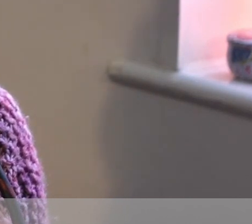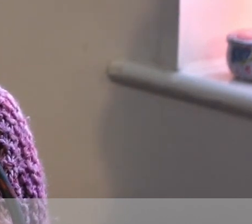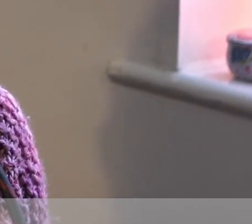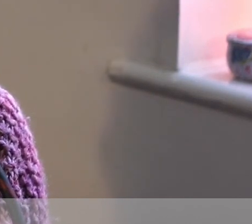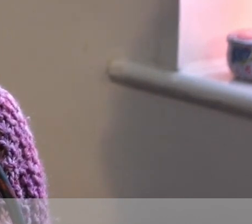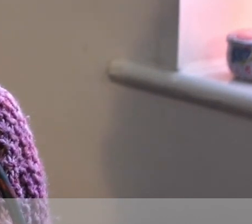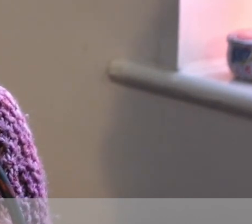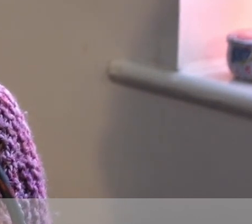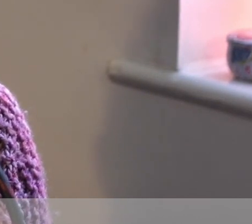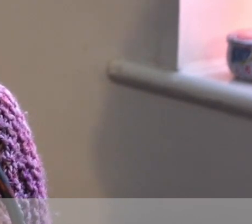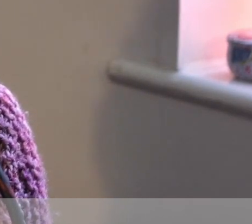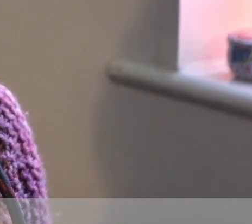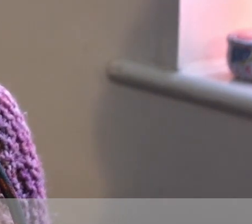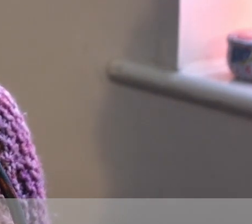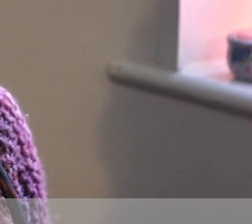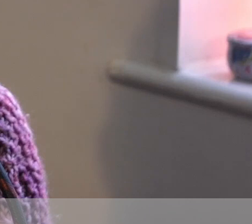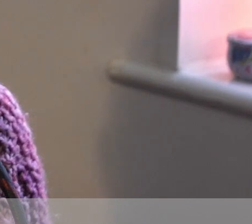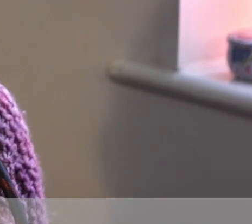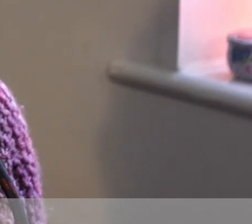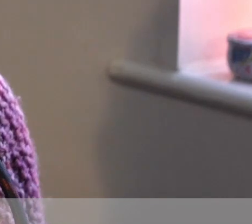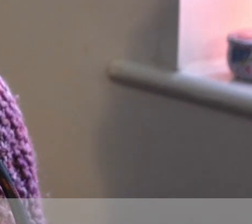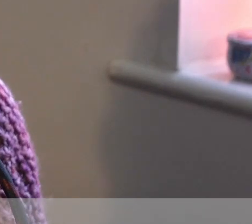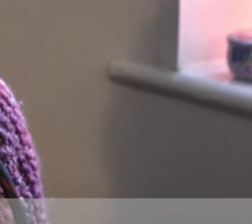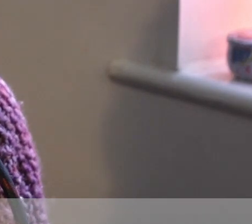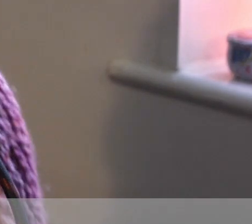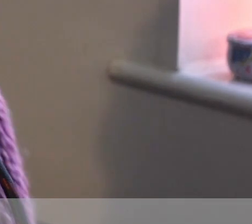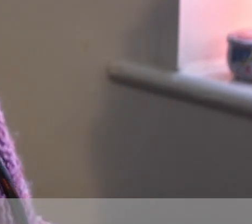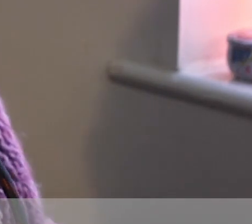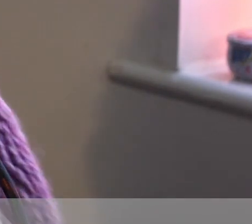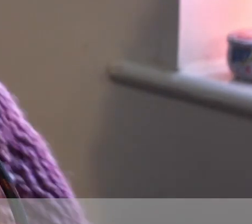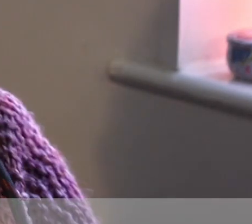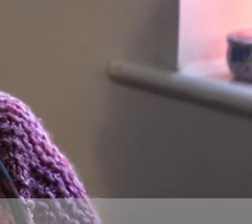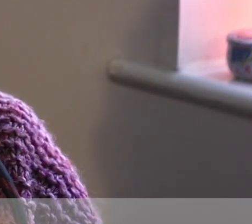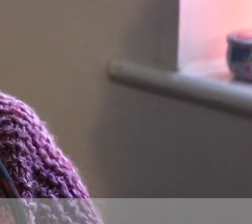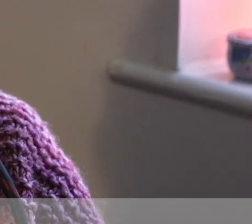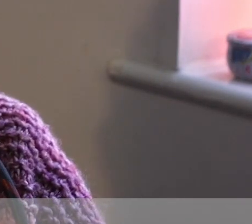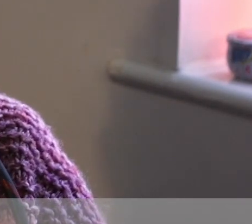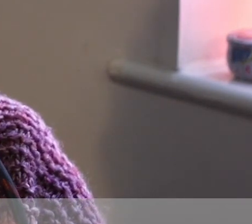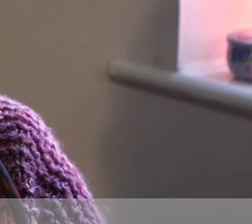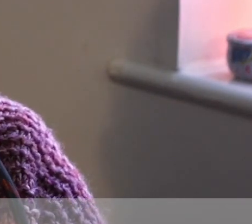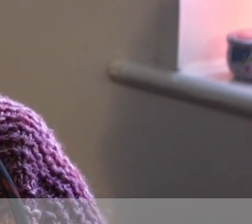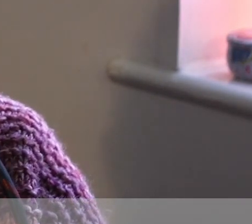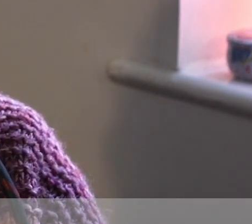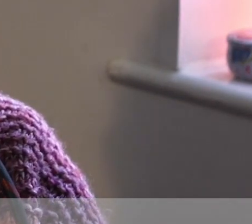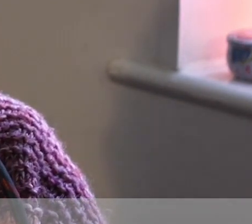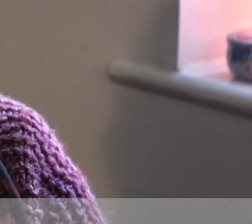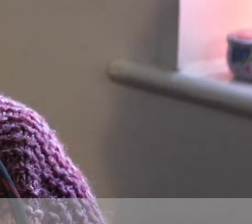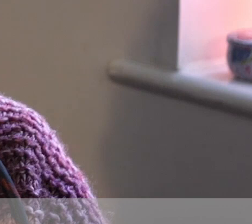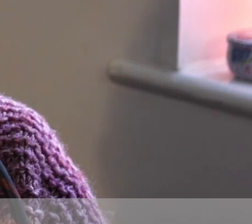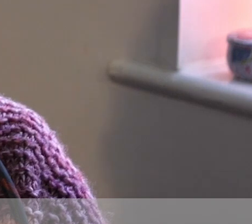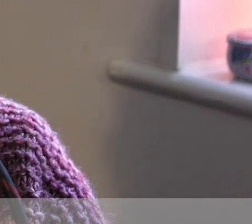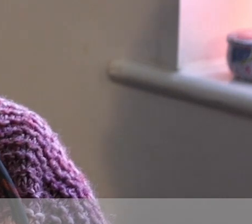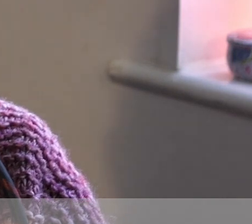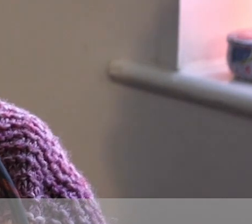over fist. Grace nodded acquiescence. And in each movement, fingers remembered.